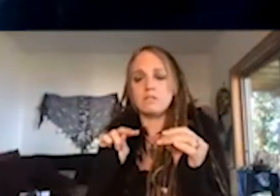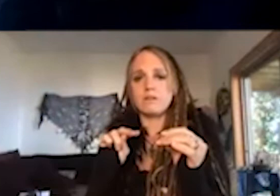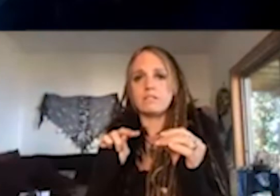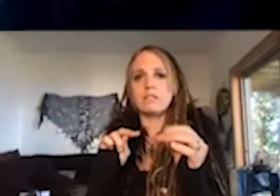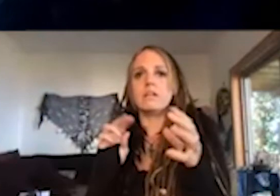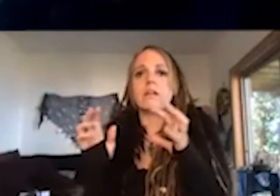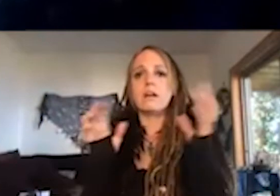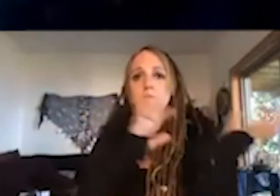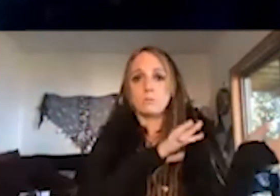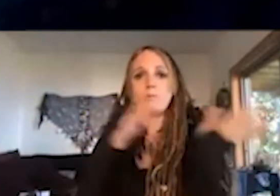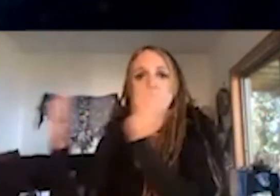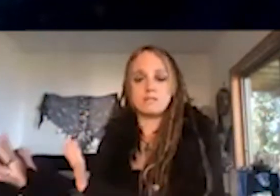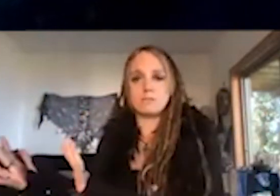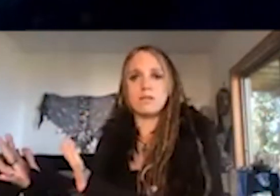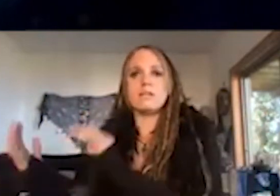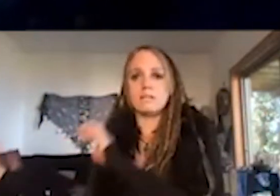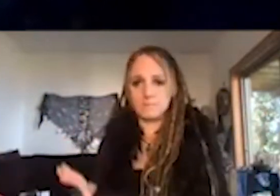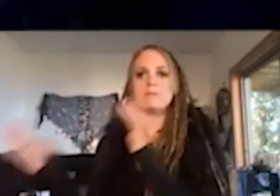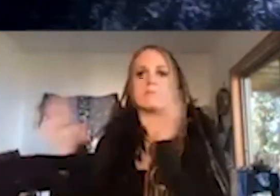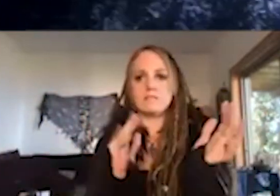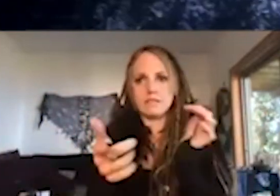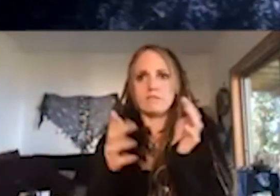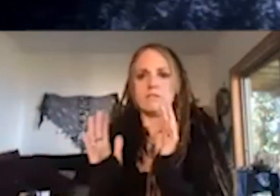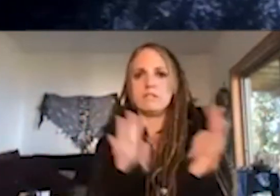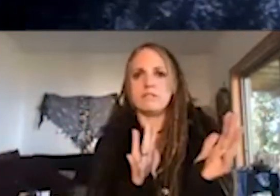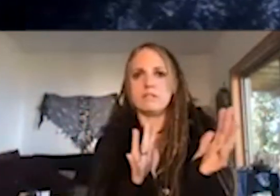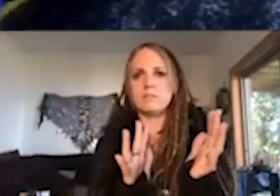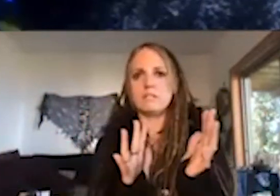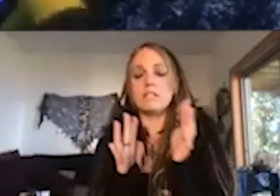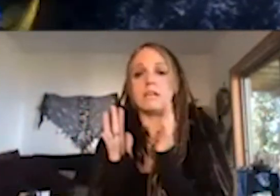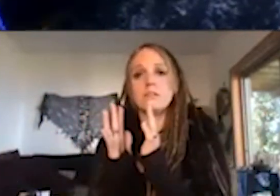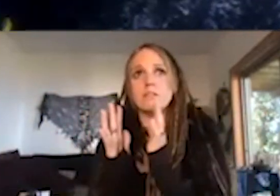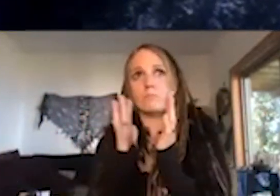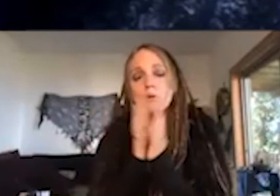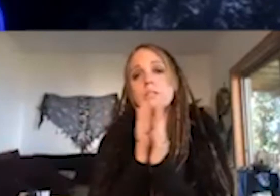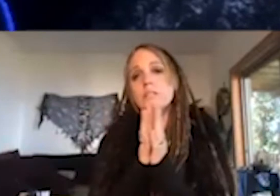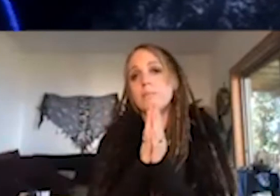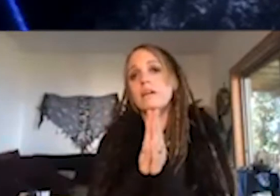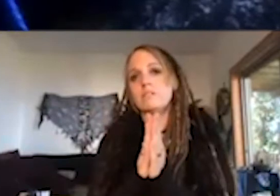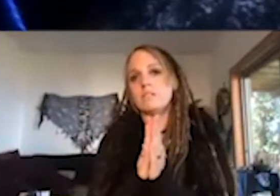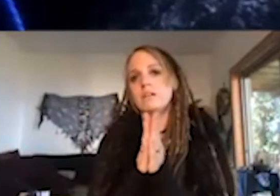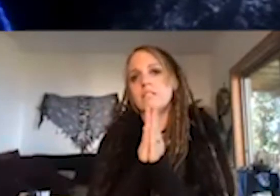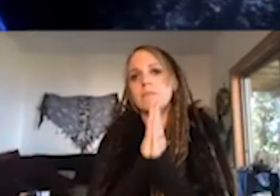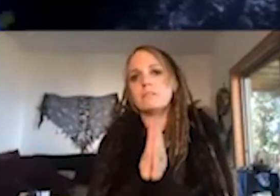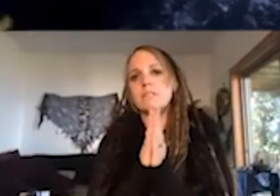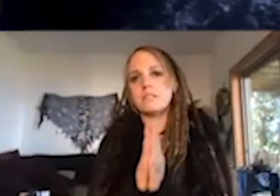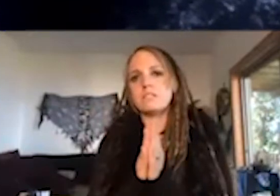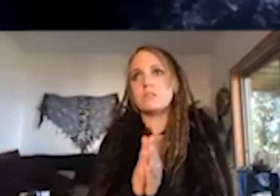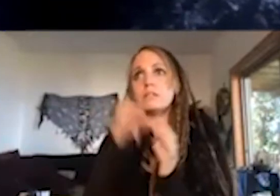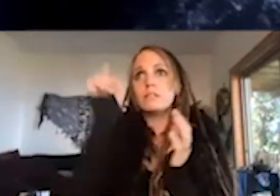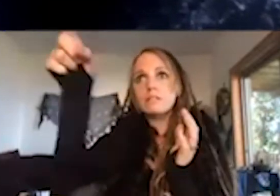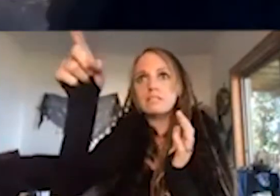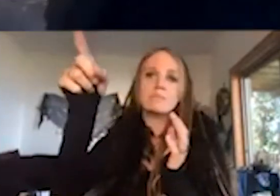screen direction. So what was left to right becomes right to left, as you see here in this image. And the moment that matters there is that Marlon says